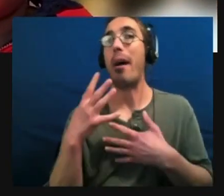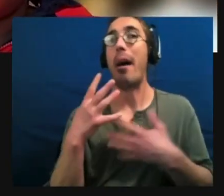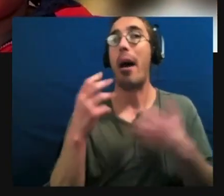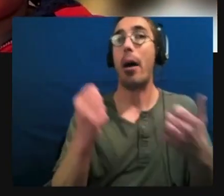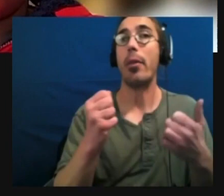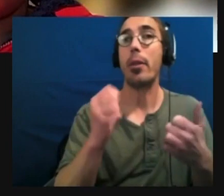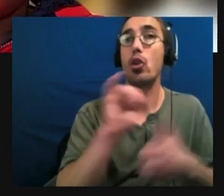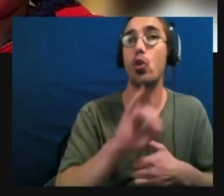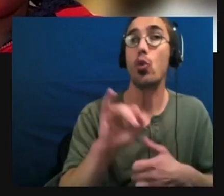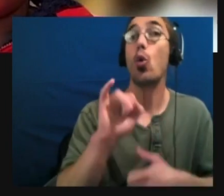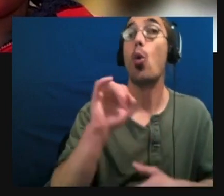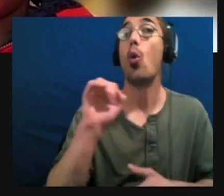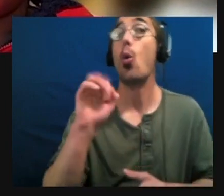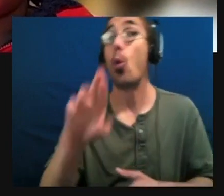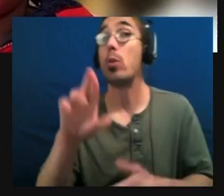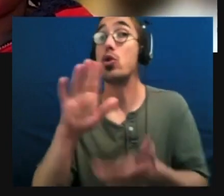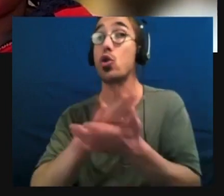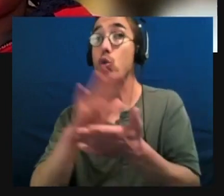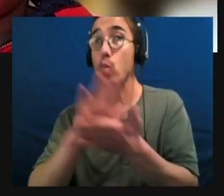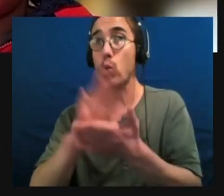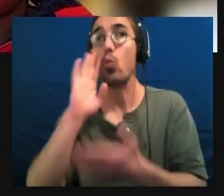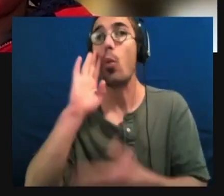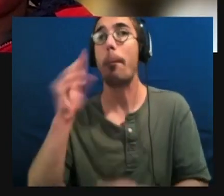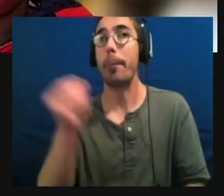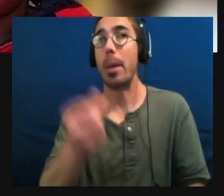schools. Also,